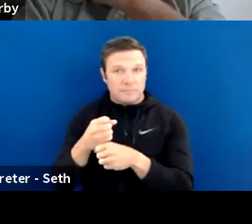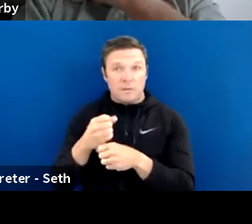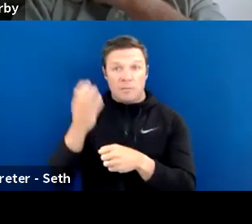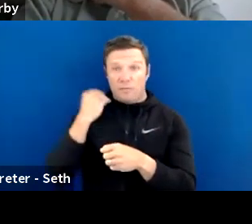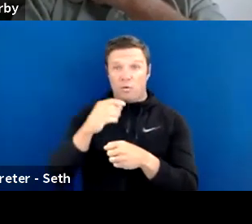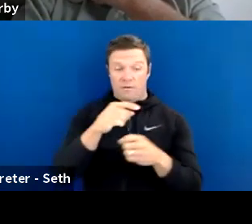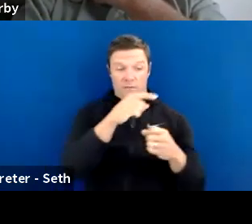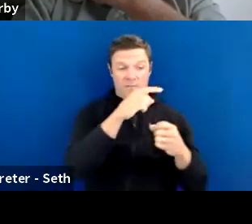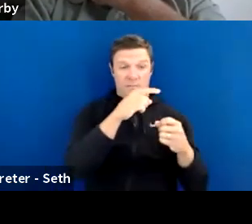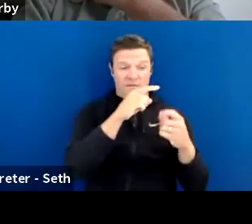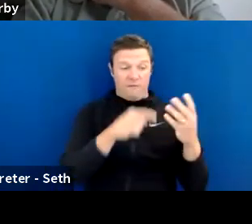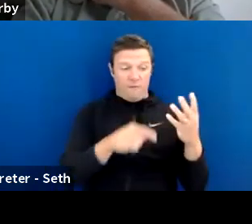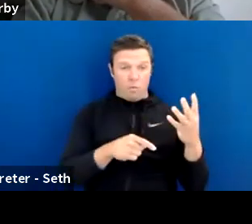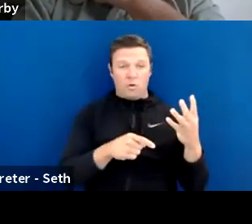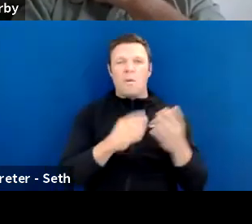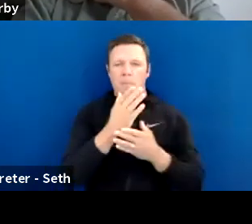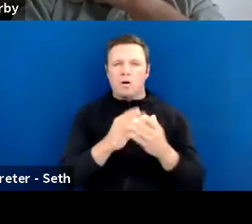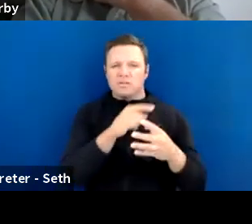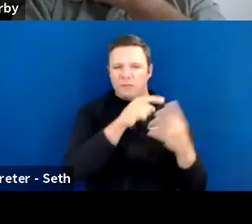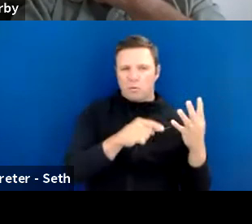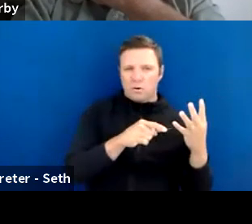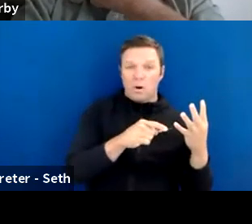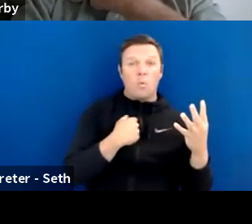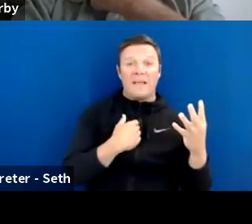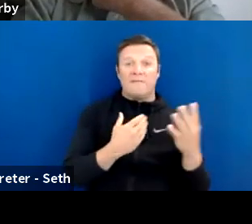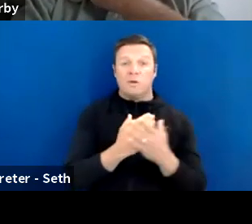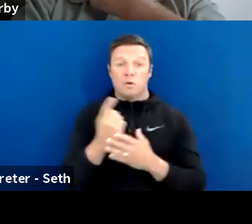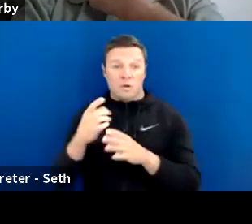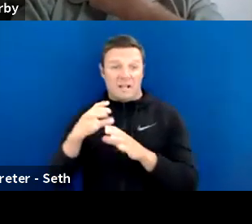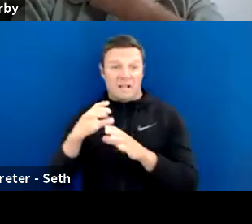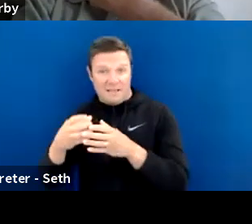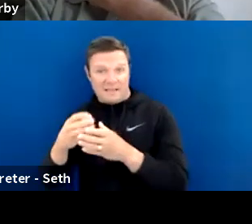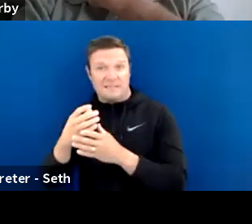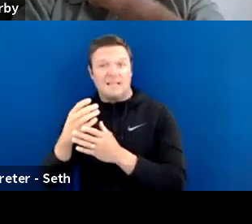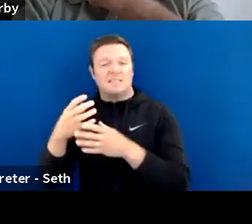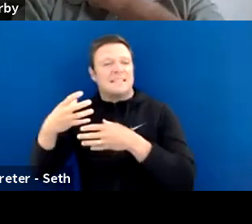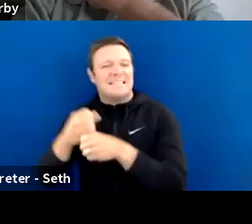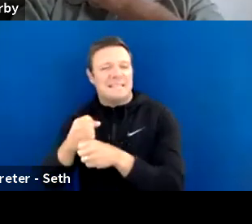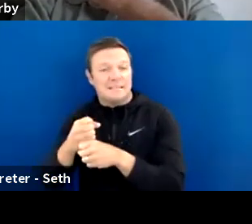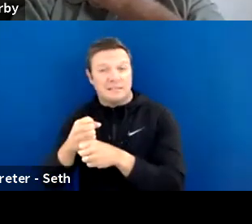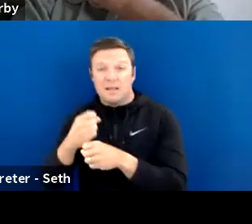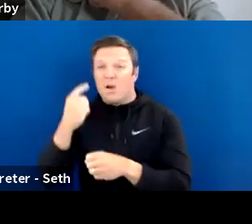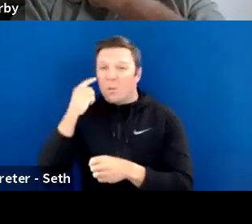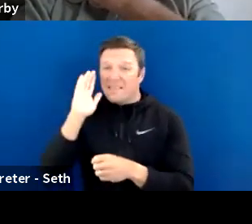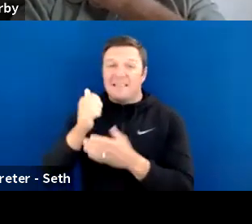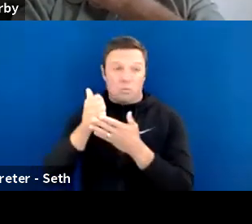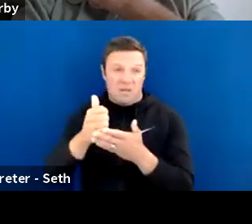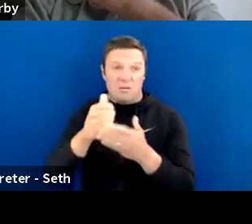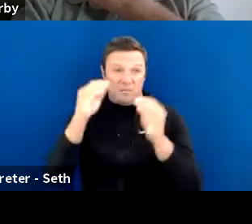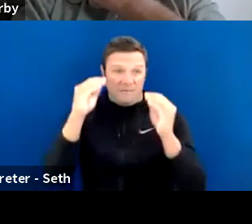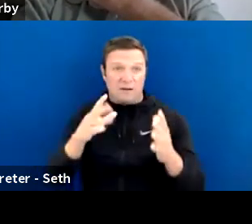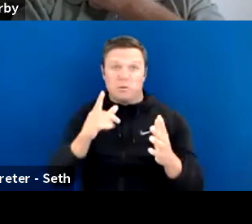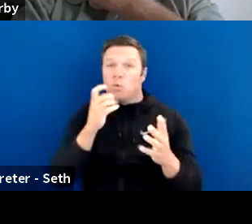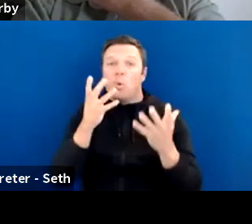parts. And we really think that that will be helpful for faculty who want to redesign their courses in the